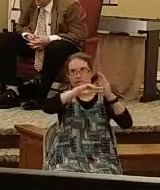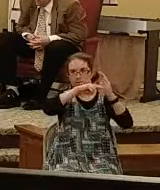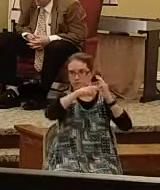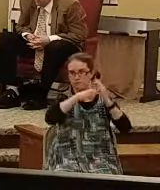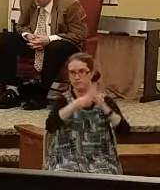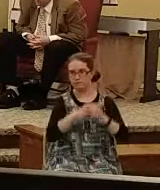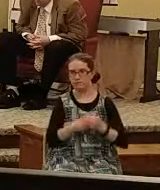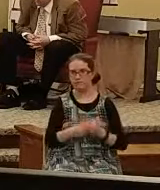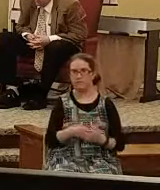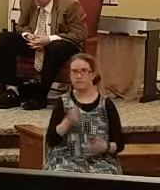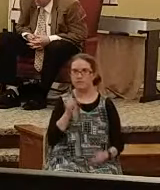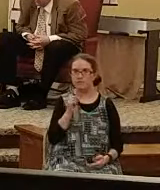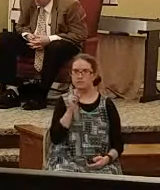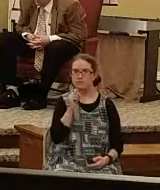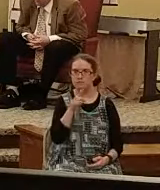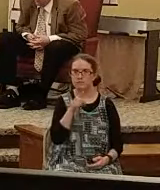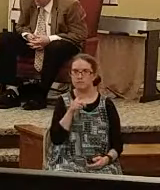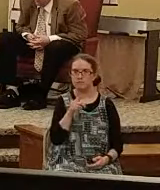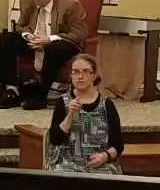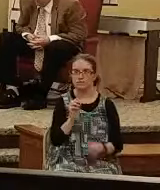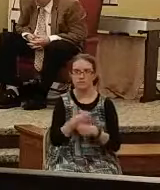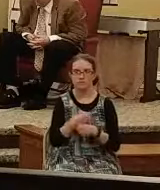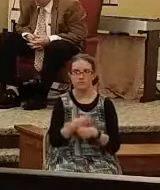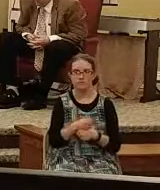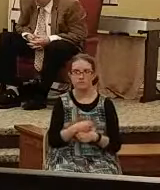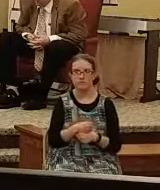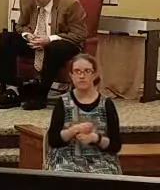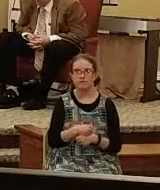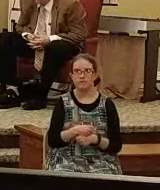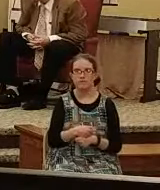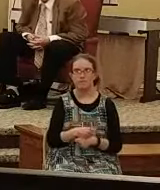arts, deceit, craft, trickery.